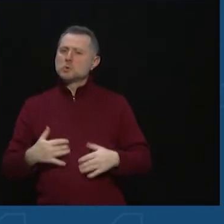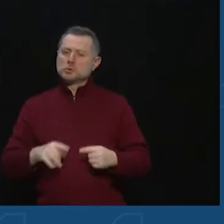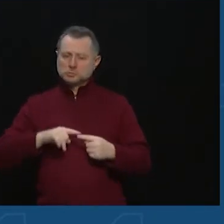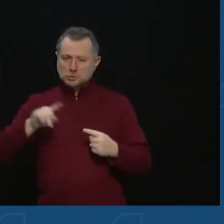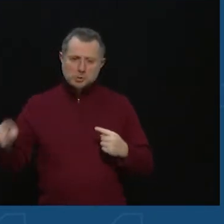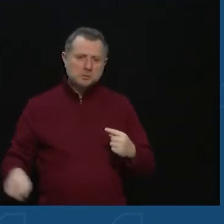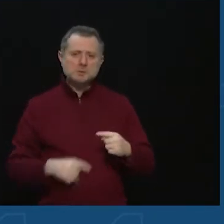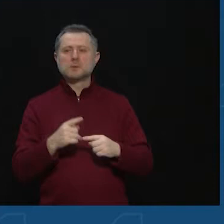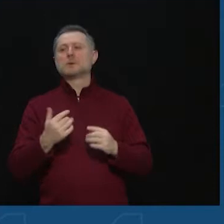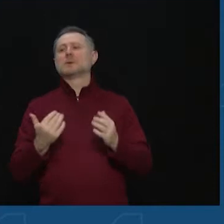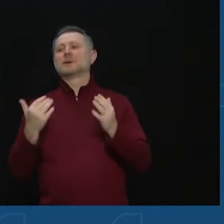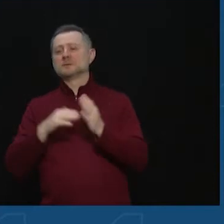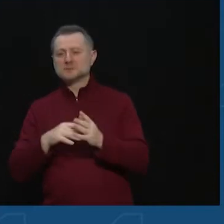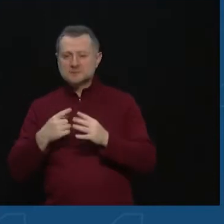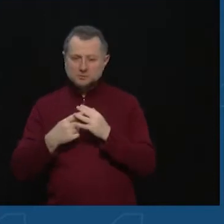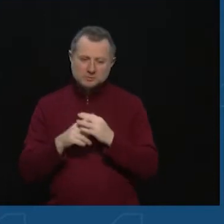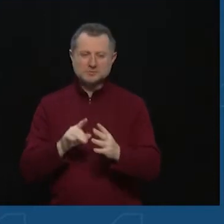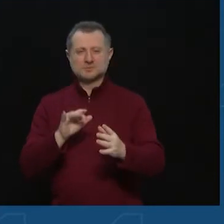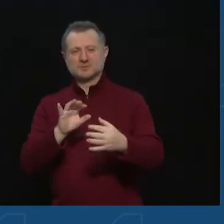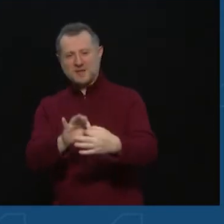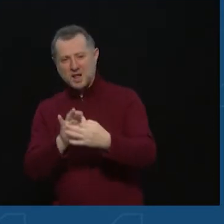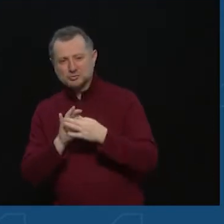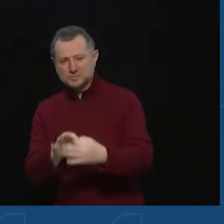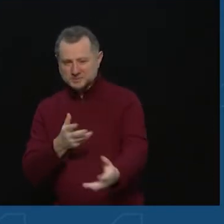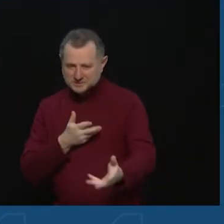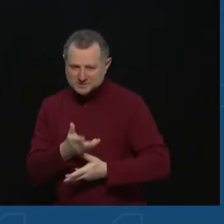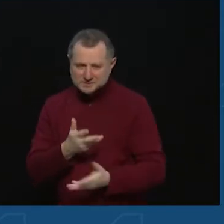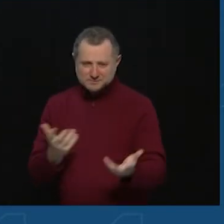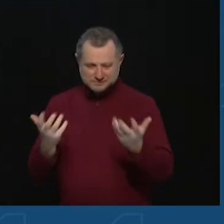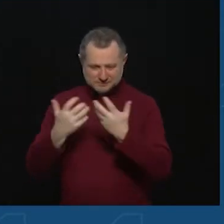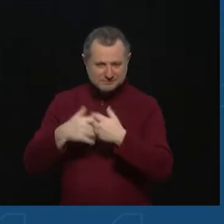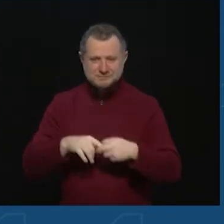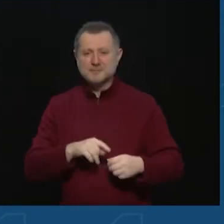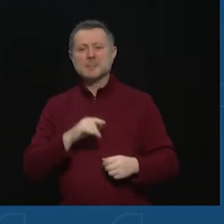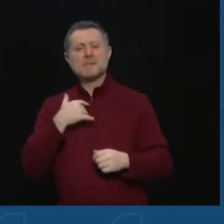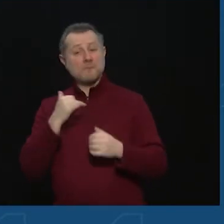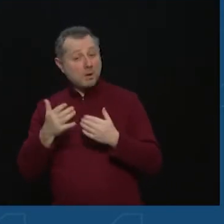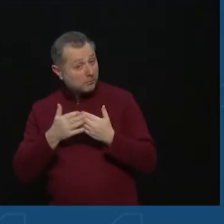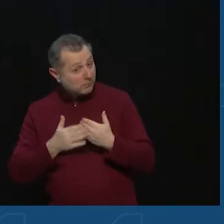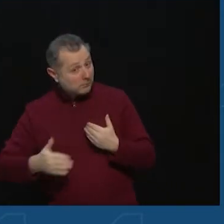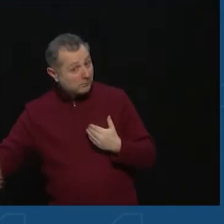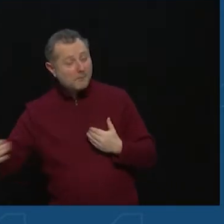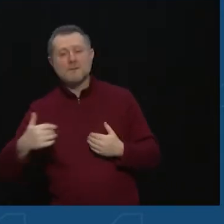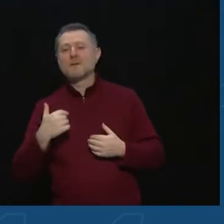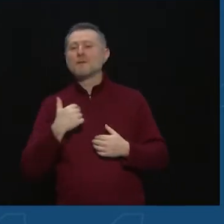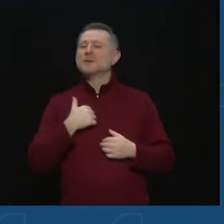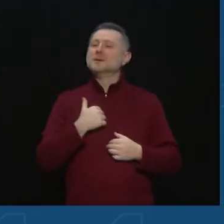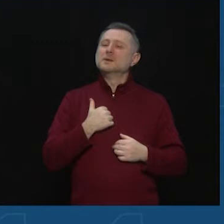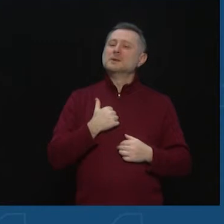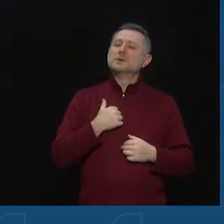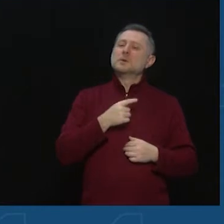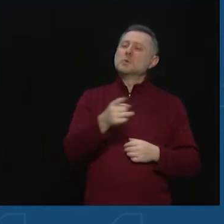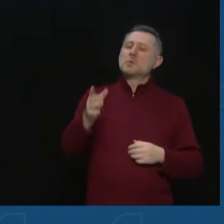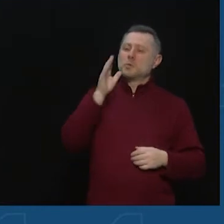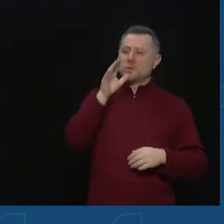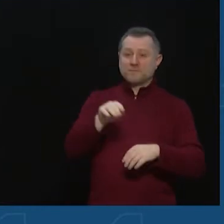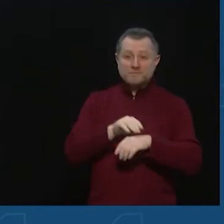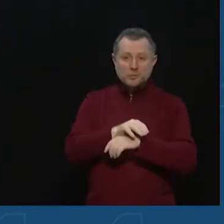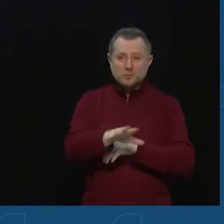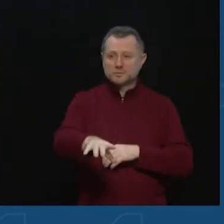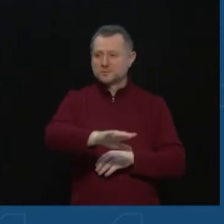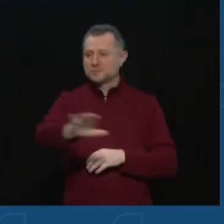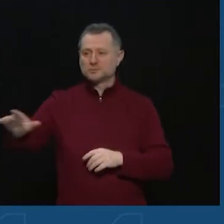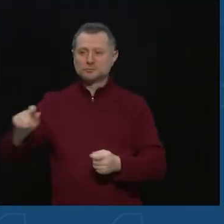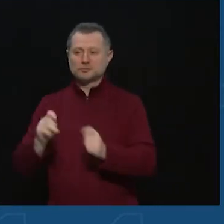forward, the hallmark of your service will be that you've changed the hearts and minds of people who aren't accustomed to